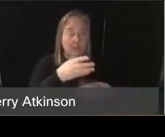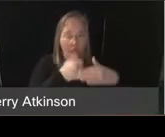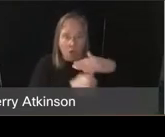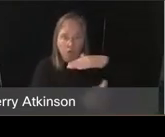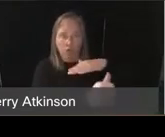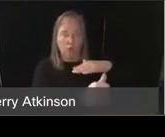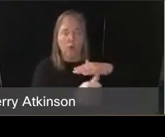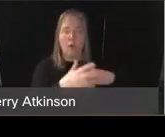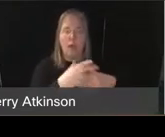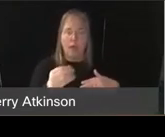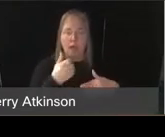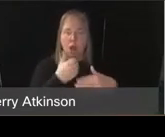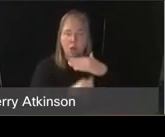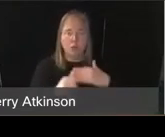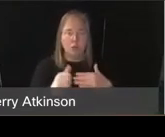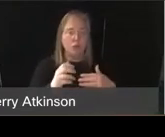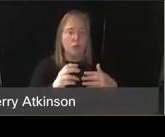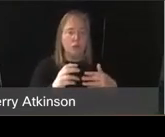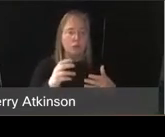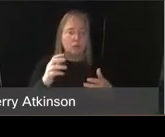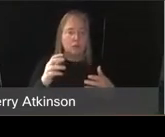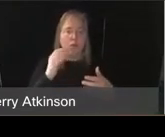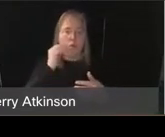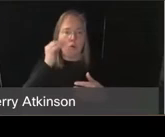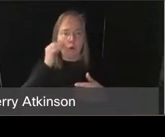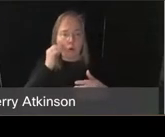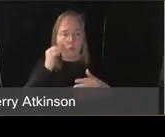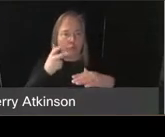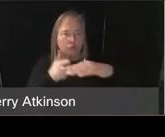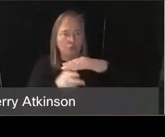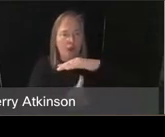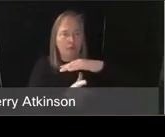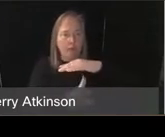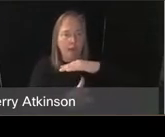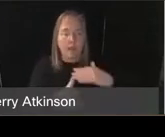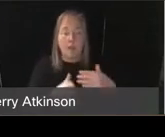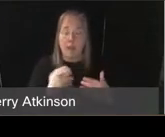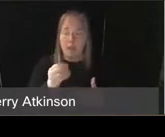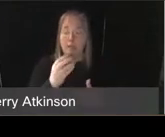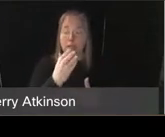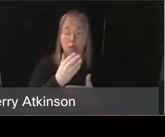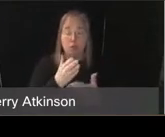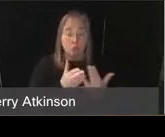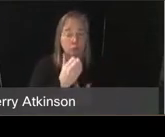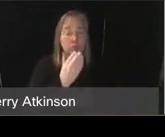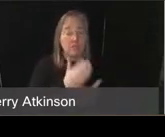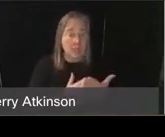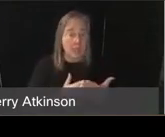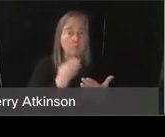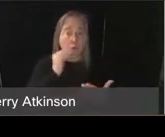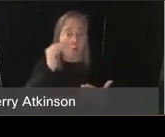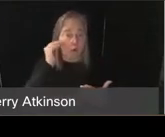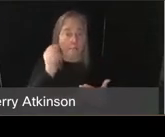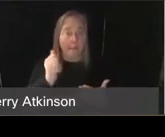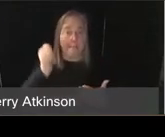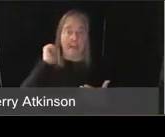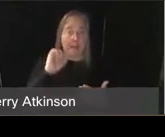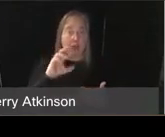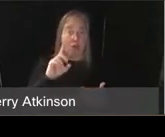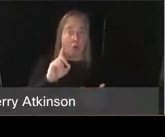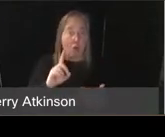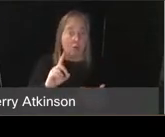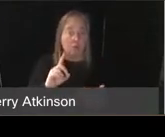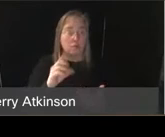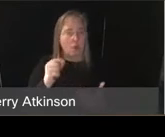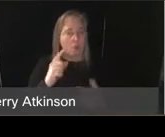storm drain pipe going adjacent to residential homes and in some backyards. So when we received a concern